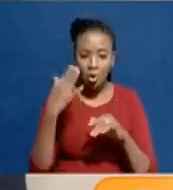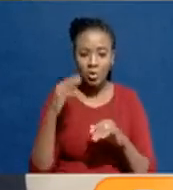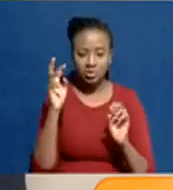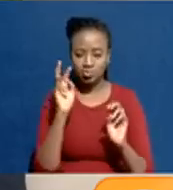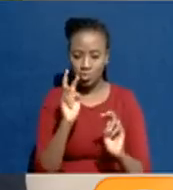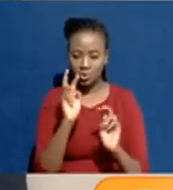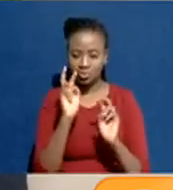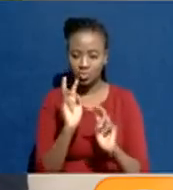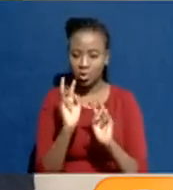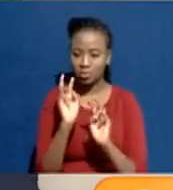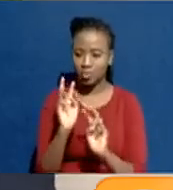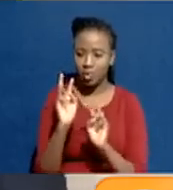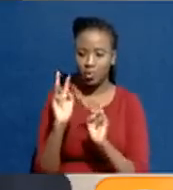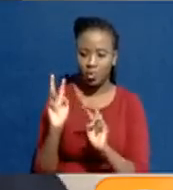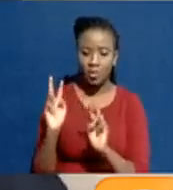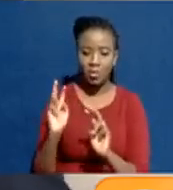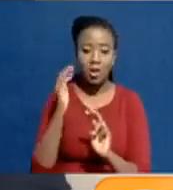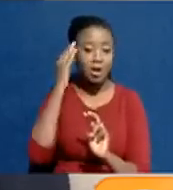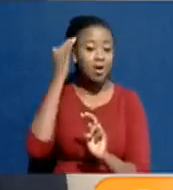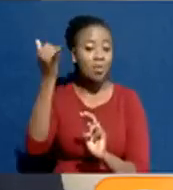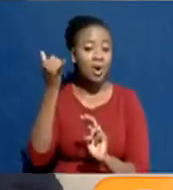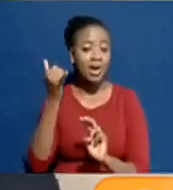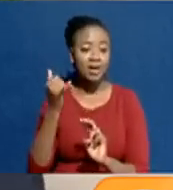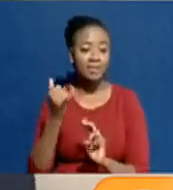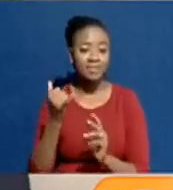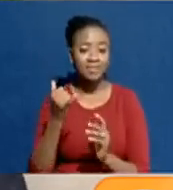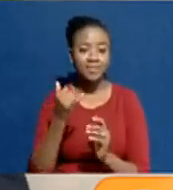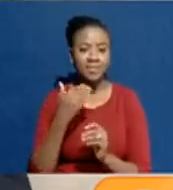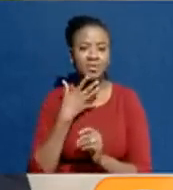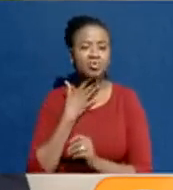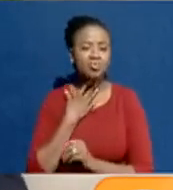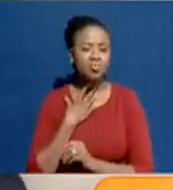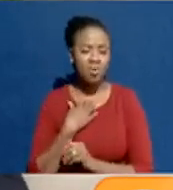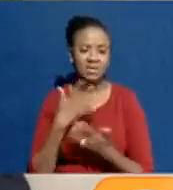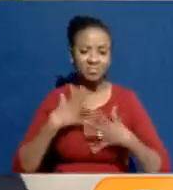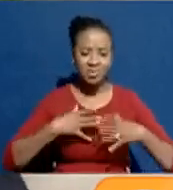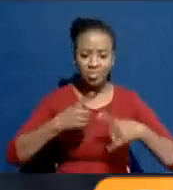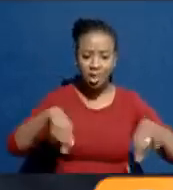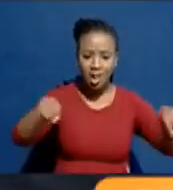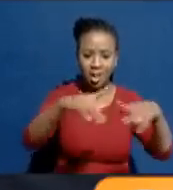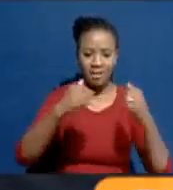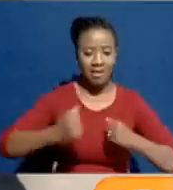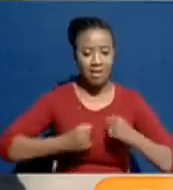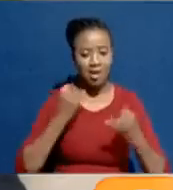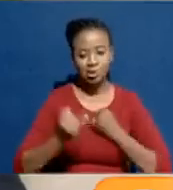Whatever you do, you're trying to, for lack of a better word, to entertain or please the masses.